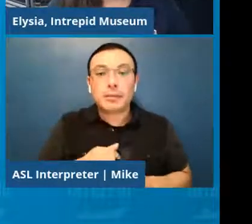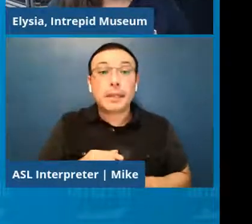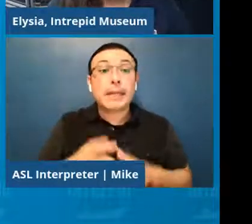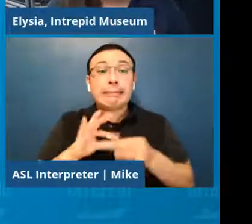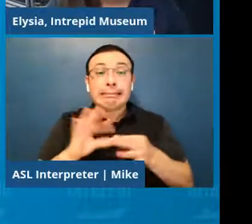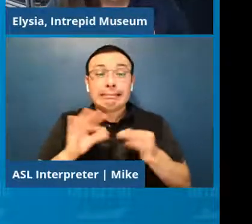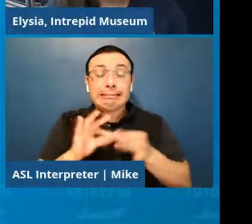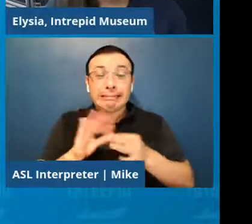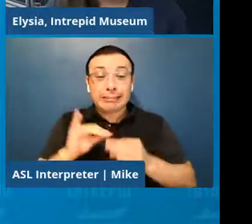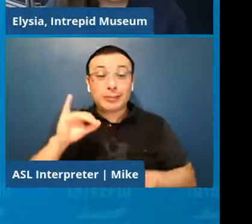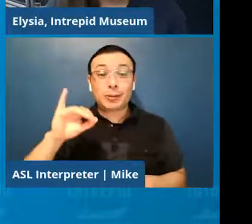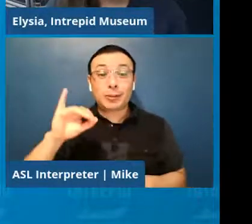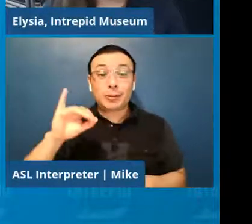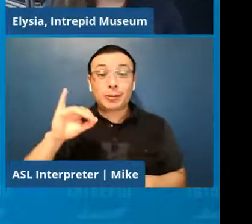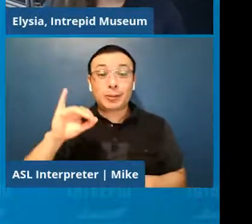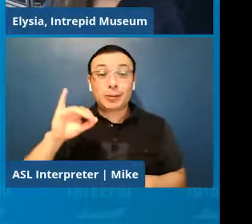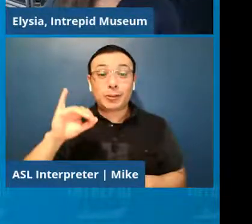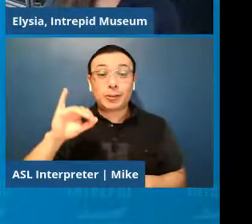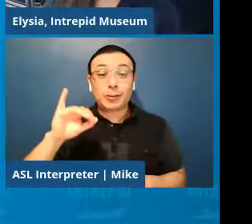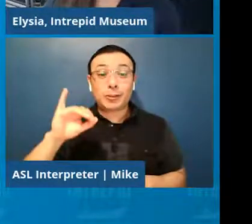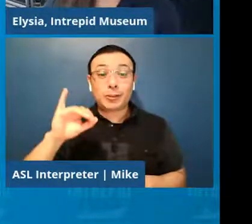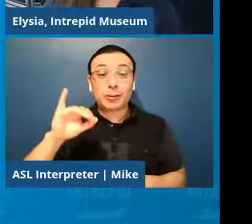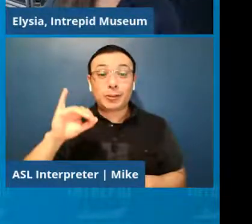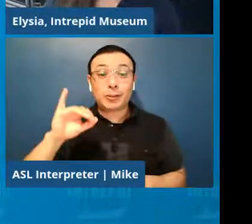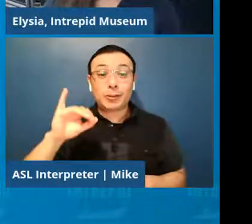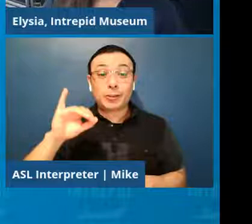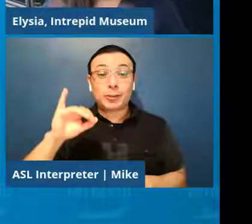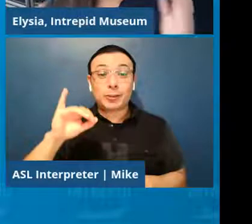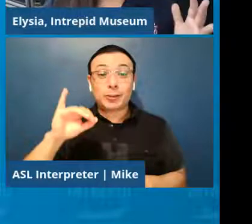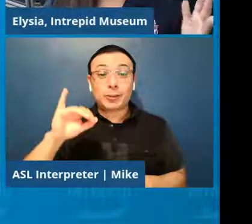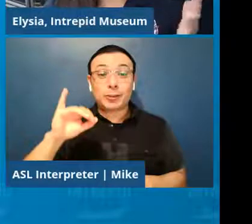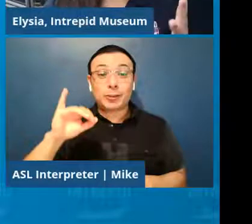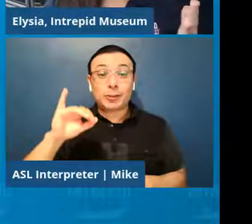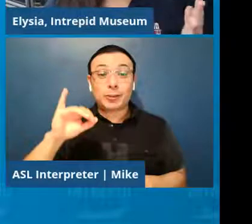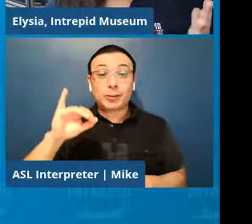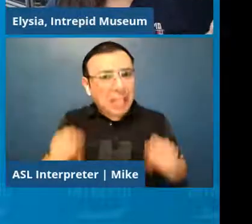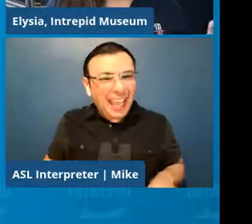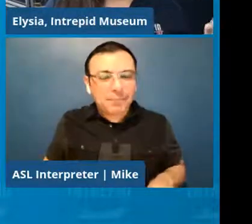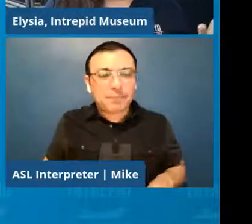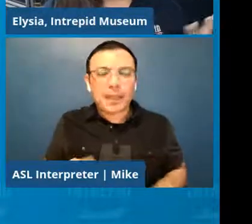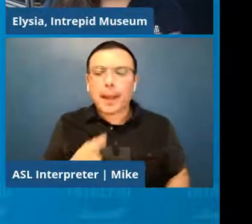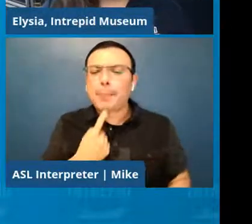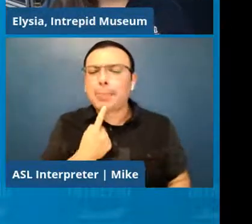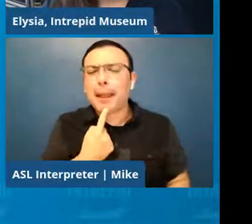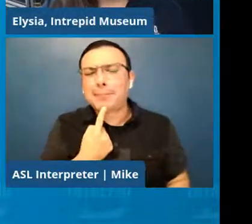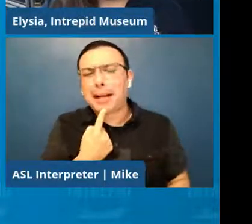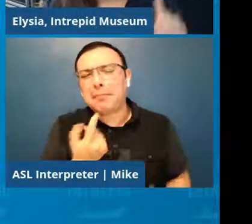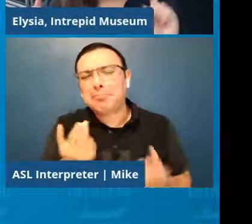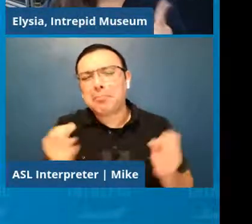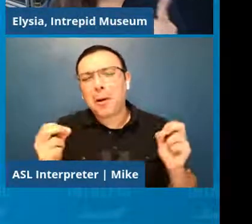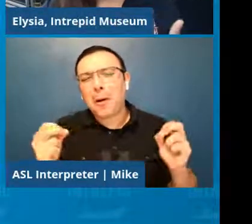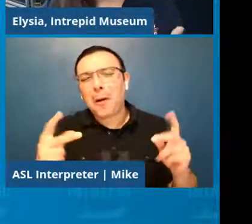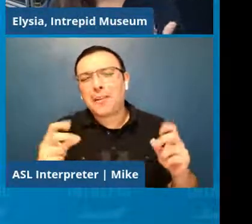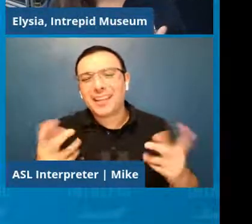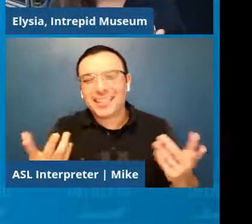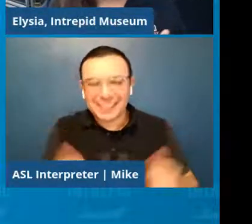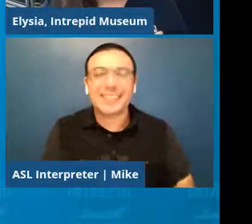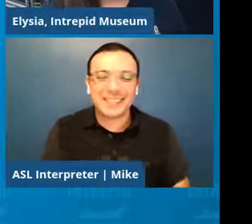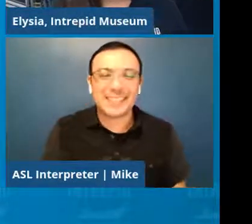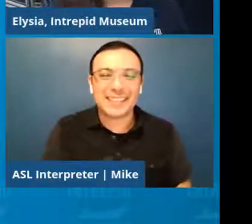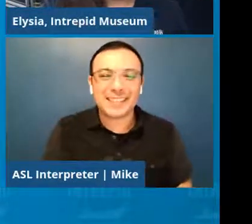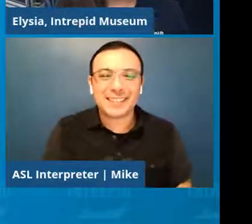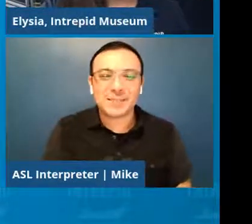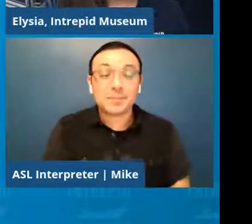bit too limited for his tastes. Now, everyone, as we go through this history of space food, I do want you to pay